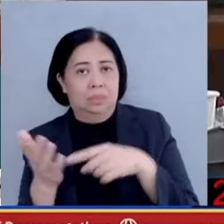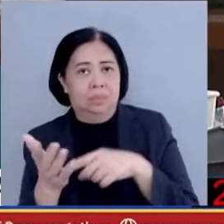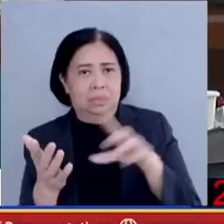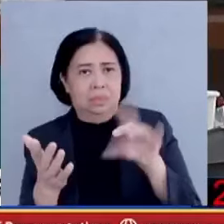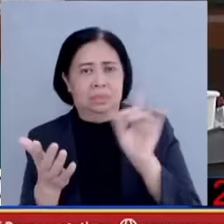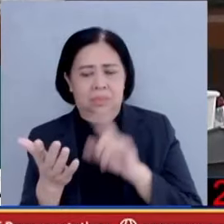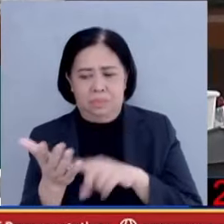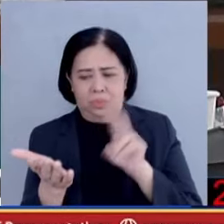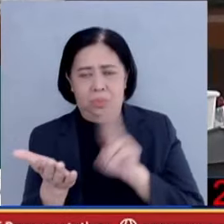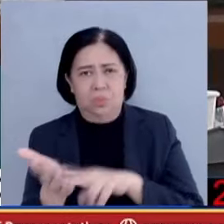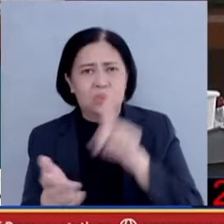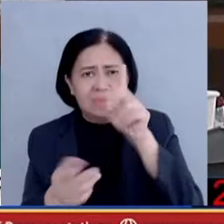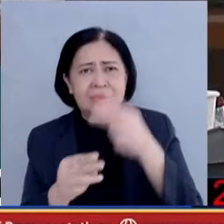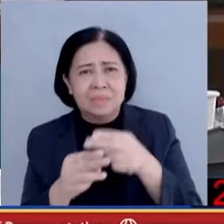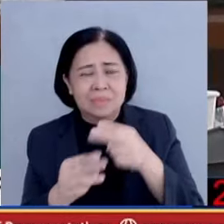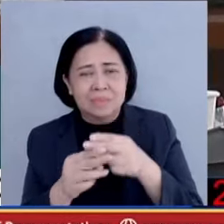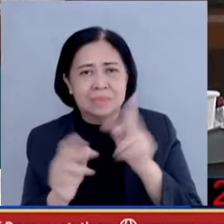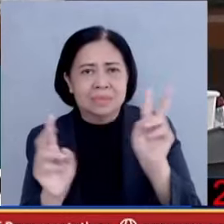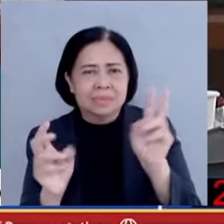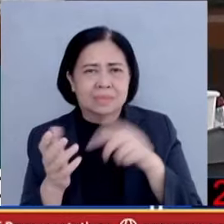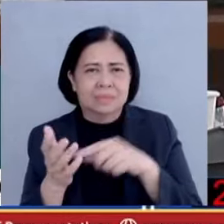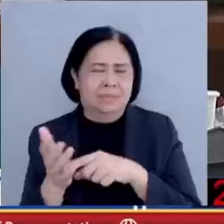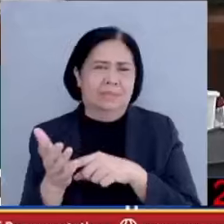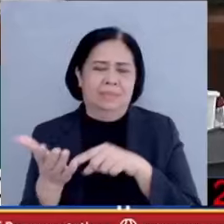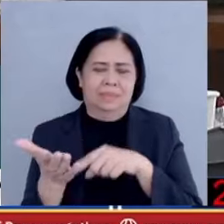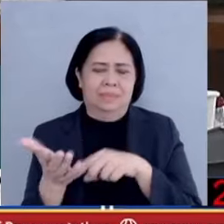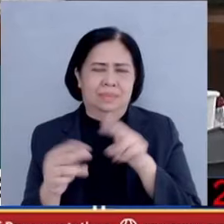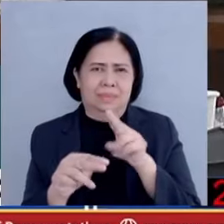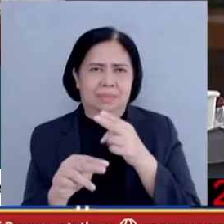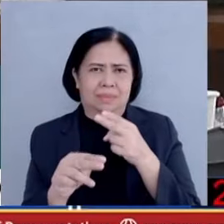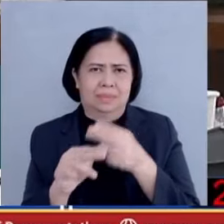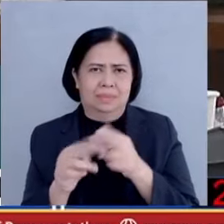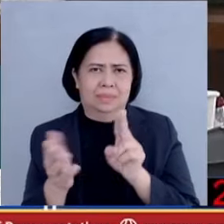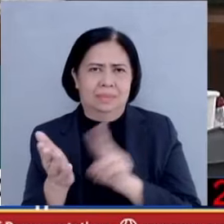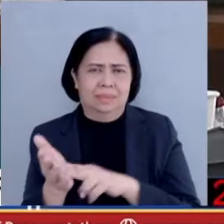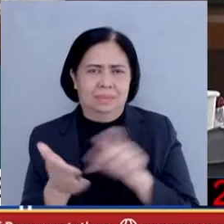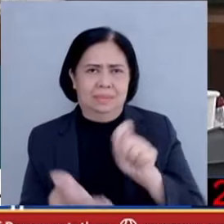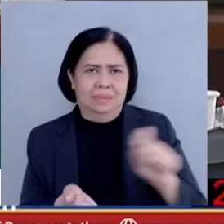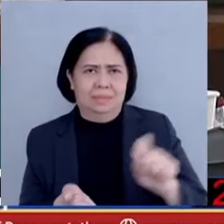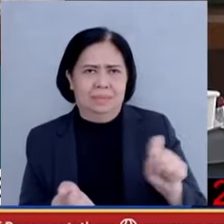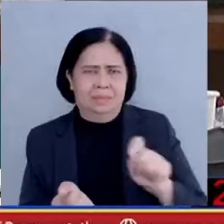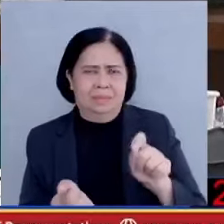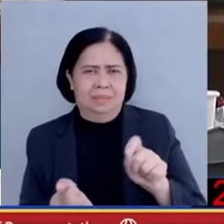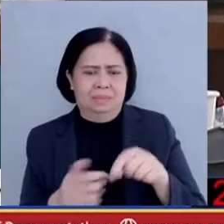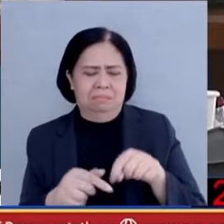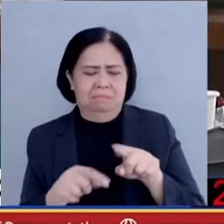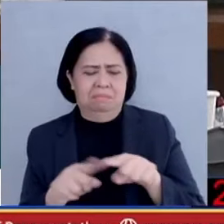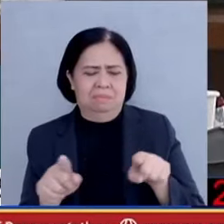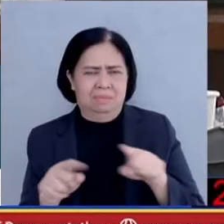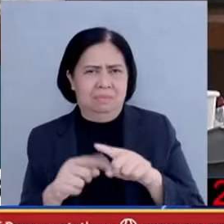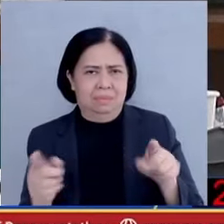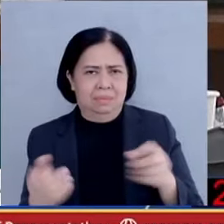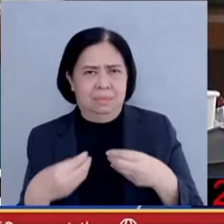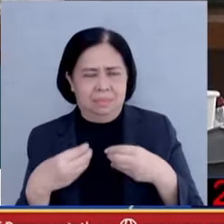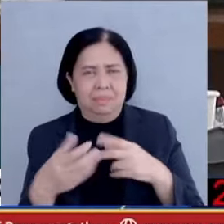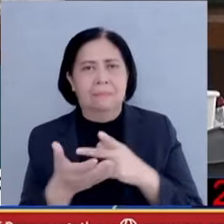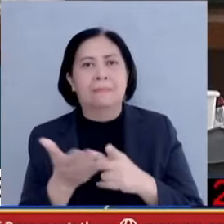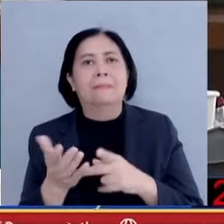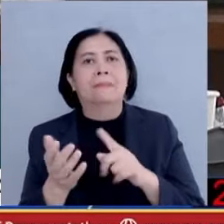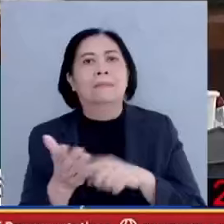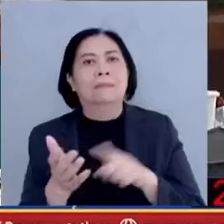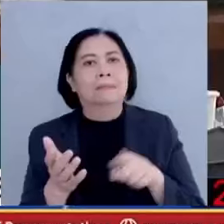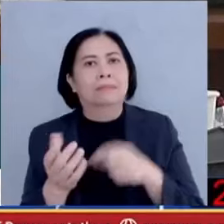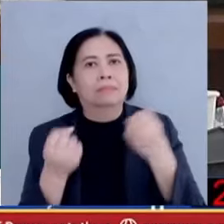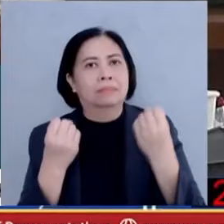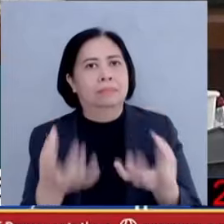one name, but he observed that the signatures and the penmanships were different. The receipts were part of the thousands of